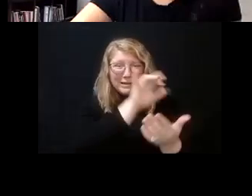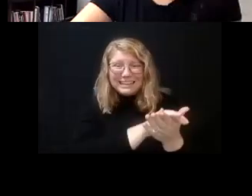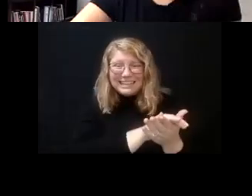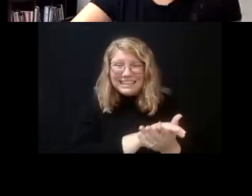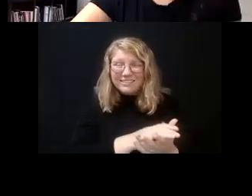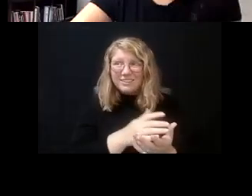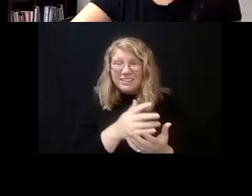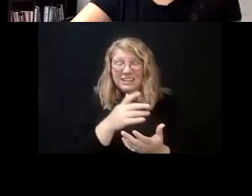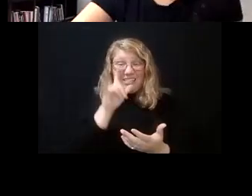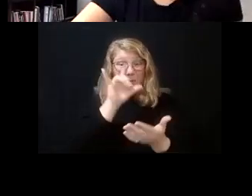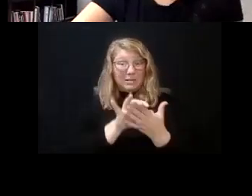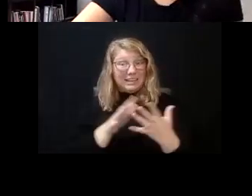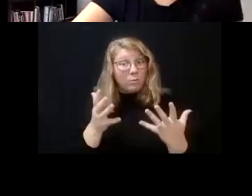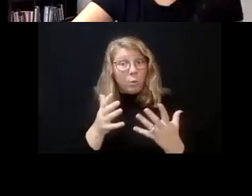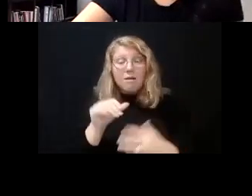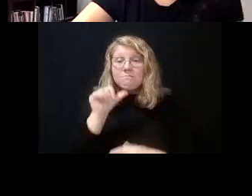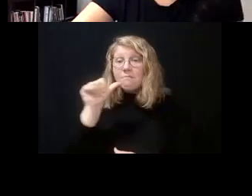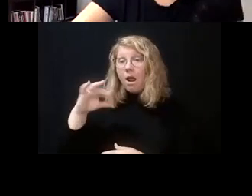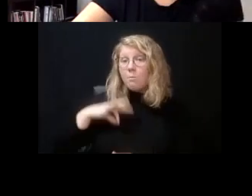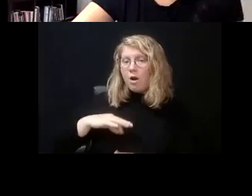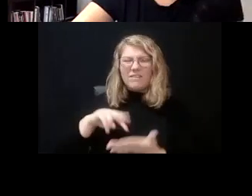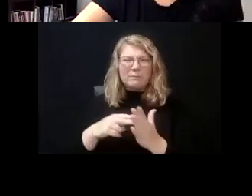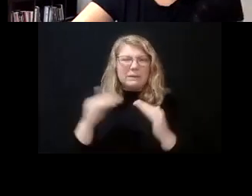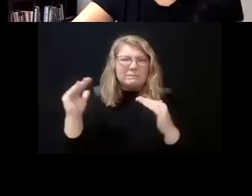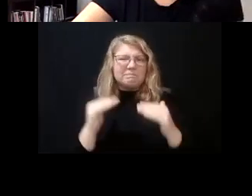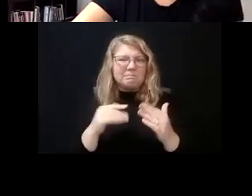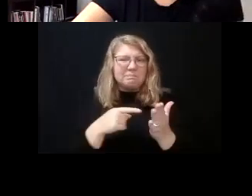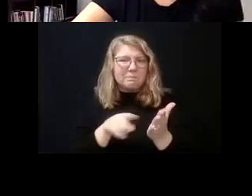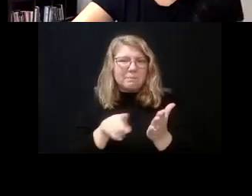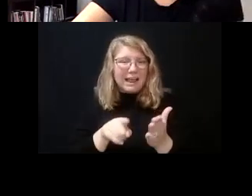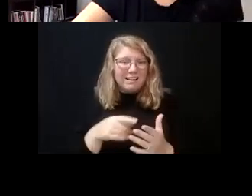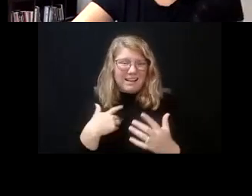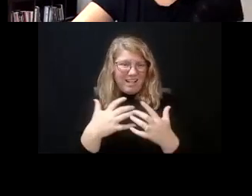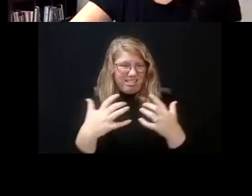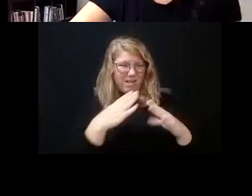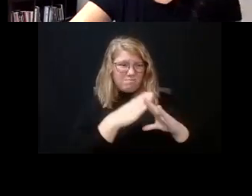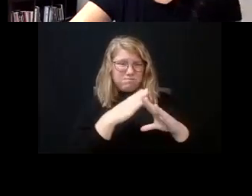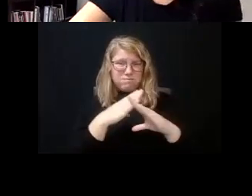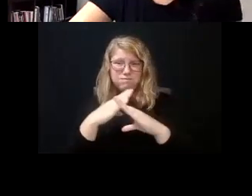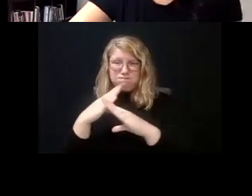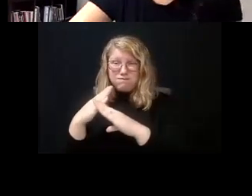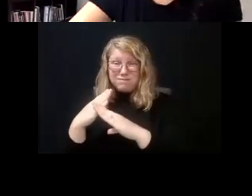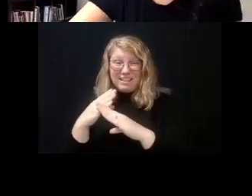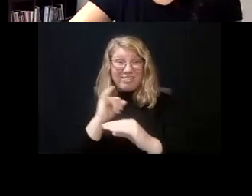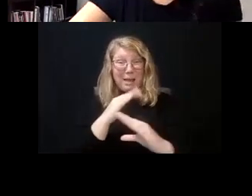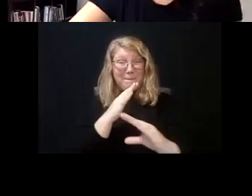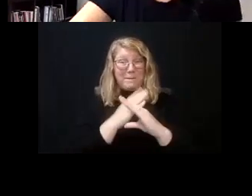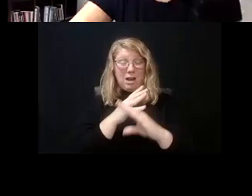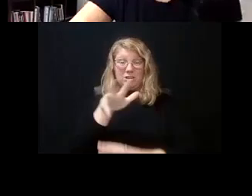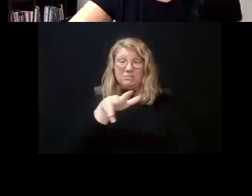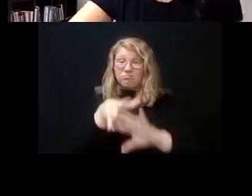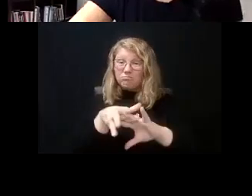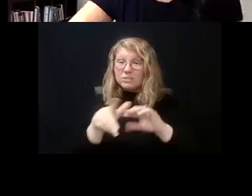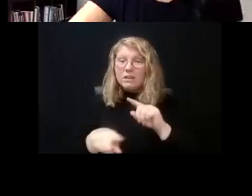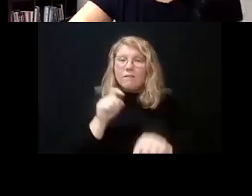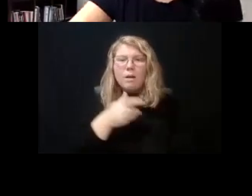nonprofit means low salaries. Yeah, I think there's a lot of barriers, and a lot of them are rooted in our belief systems about